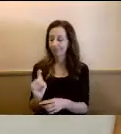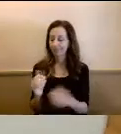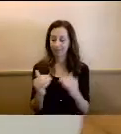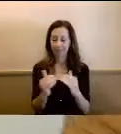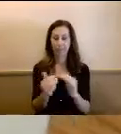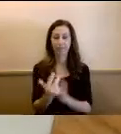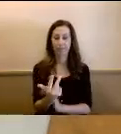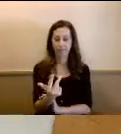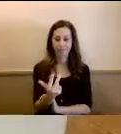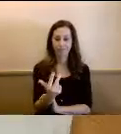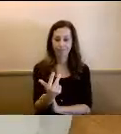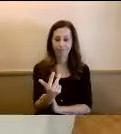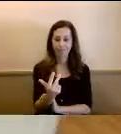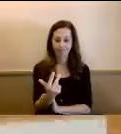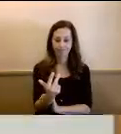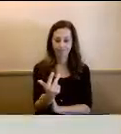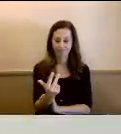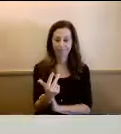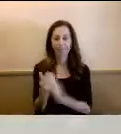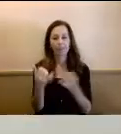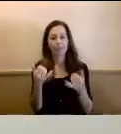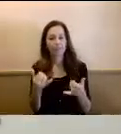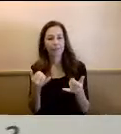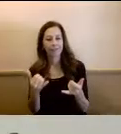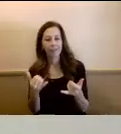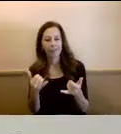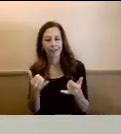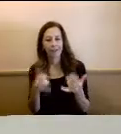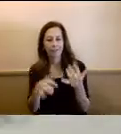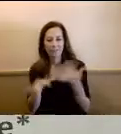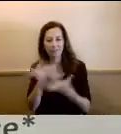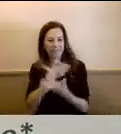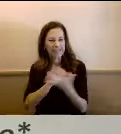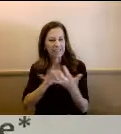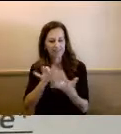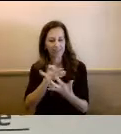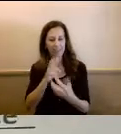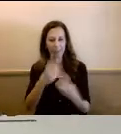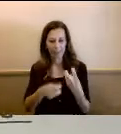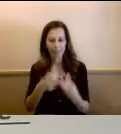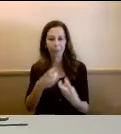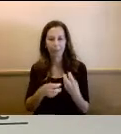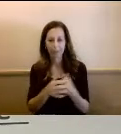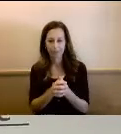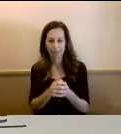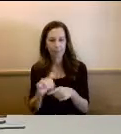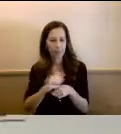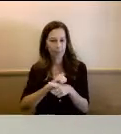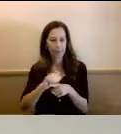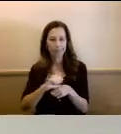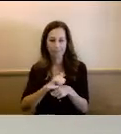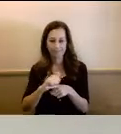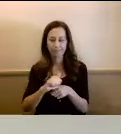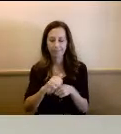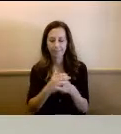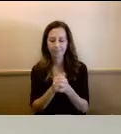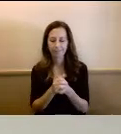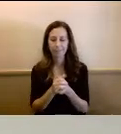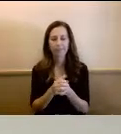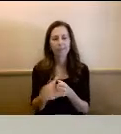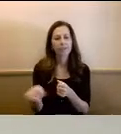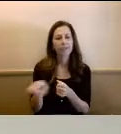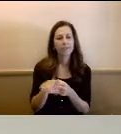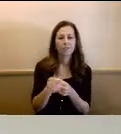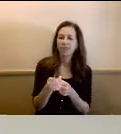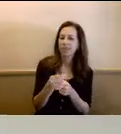X equals 3. Now we have some mixed problem practice. So we're